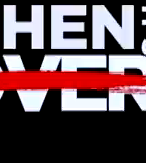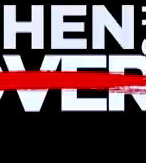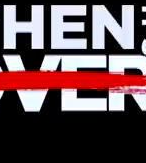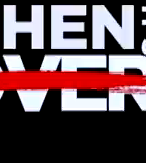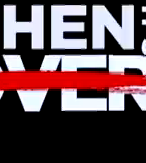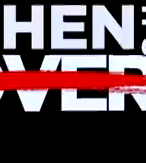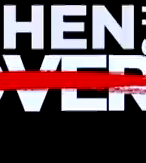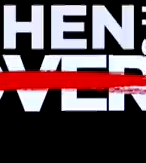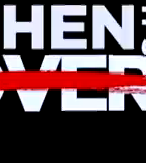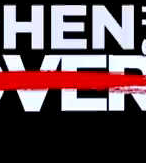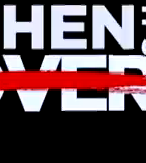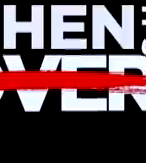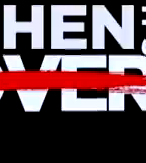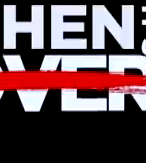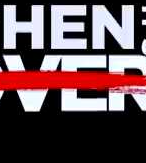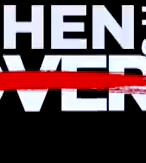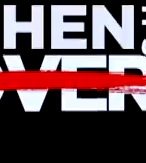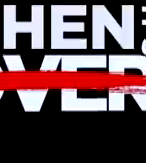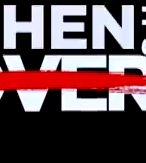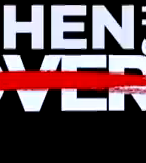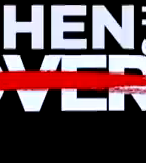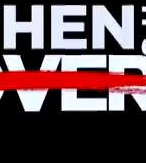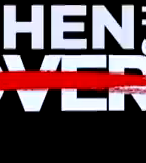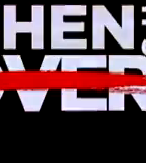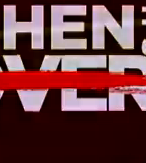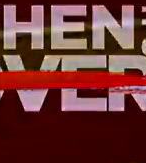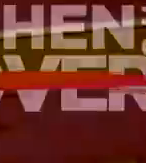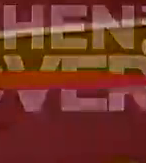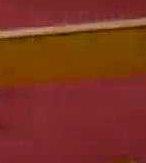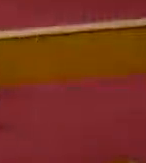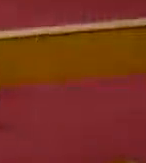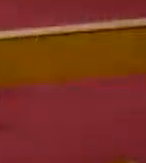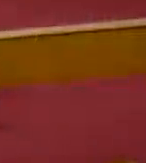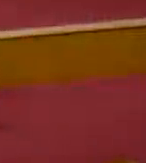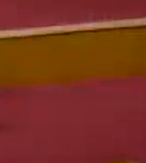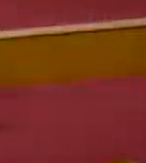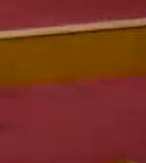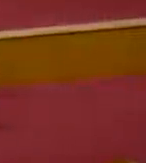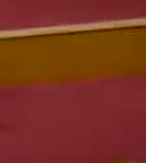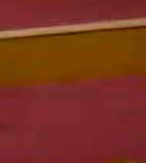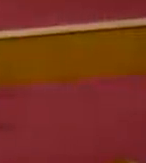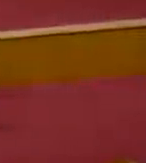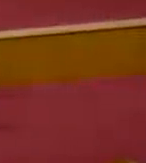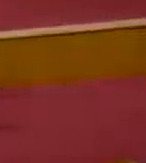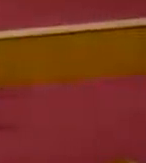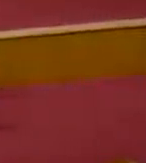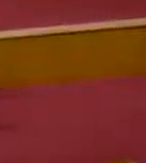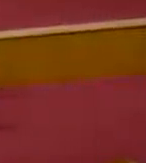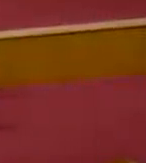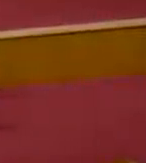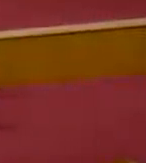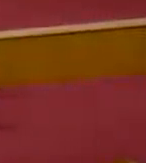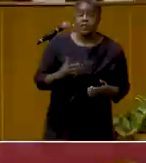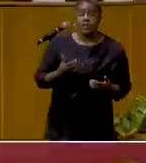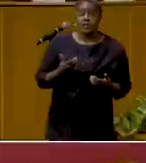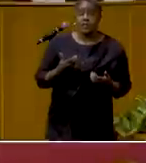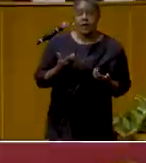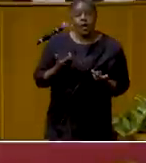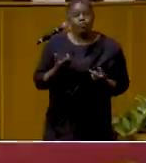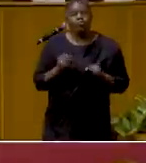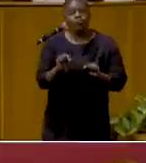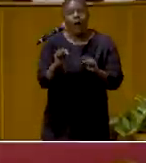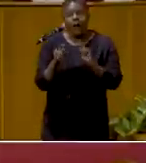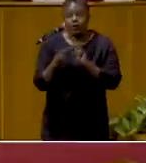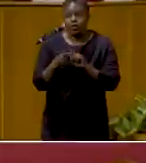God, and the dicy has something to do with justice. Here's a good definition of theodicy. Theodicy is the Christian attempt